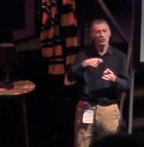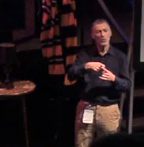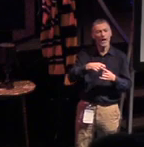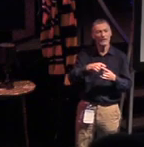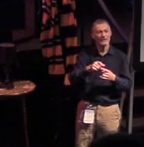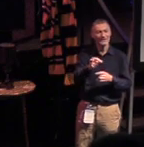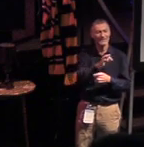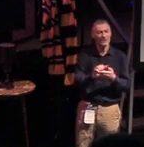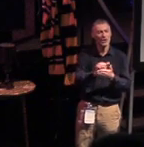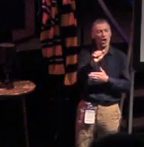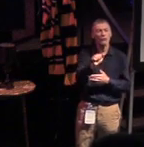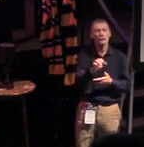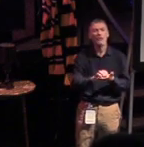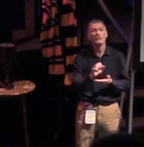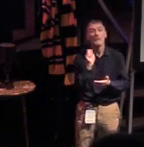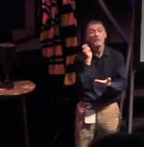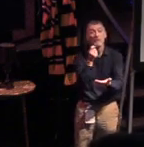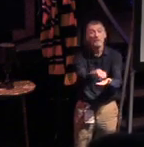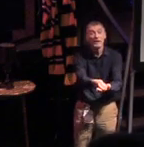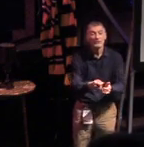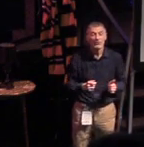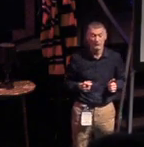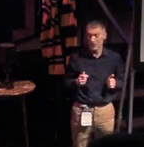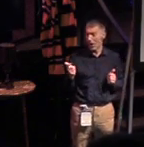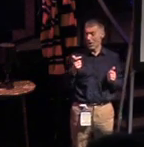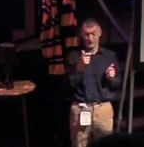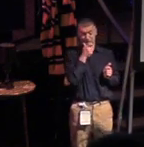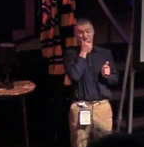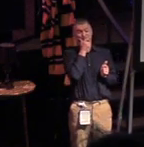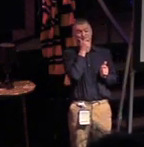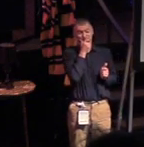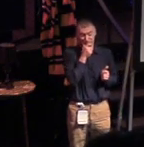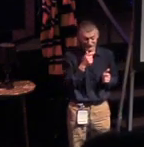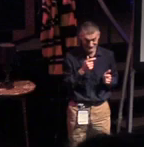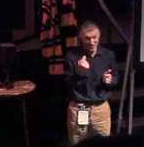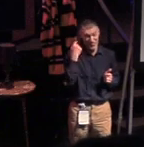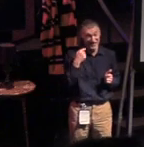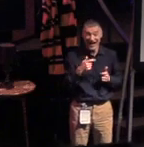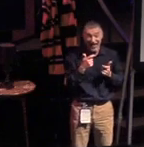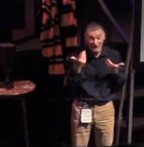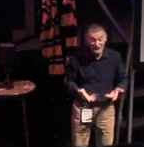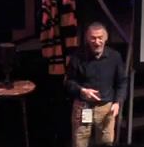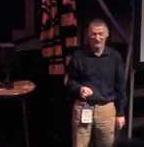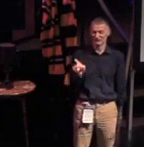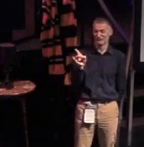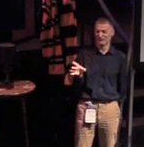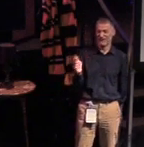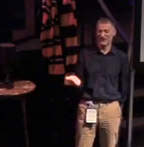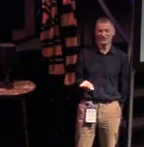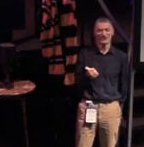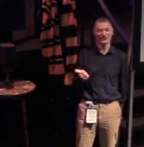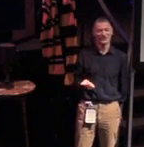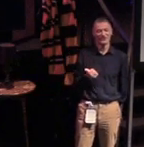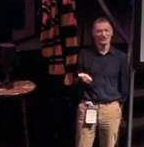culture they loved a lot of people ain't laughing anymore well hopefully